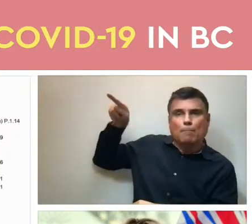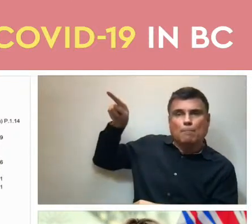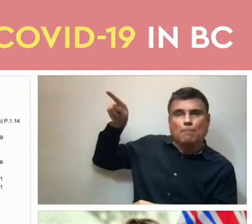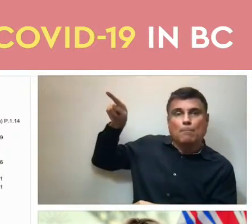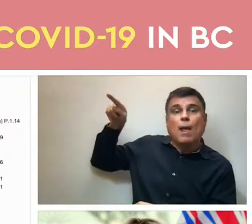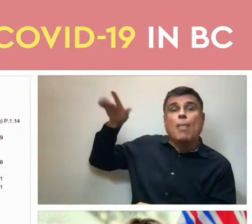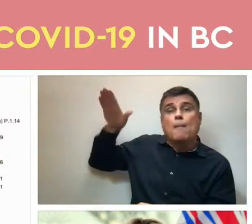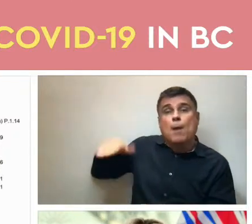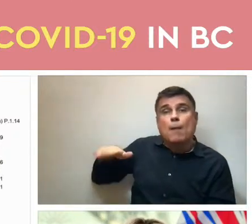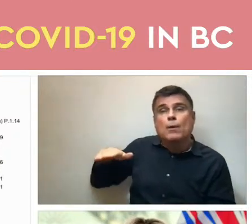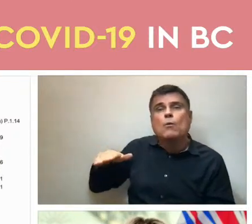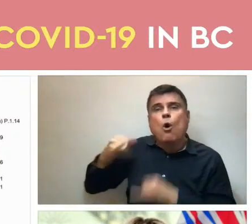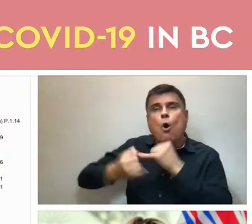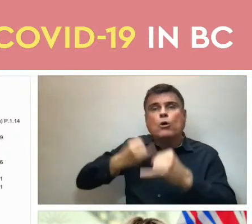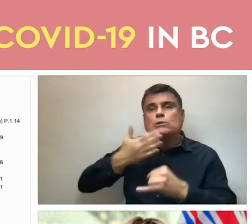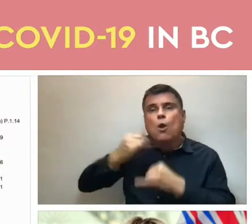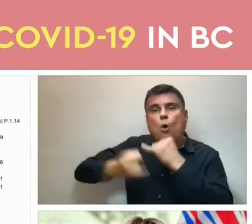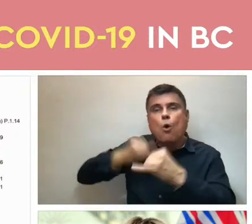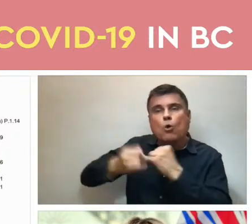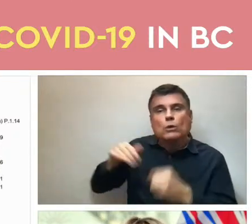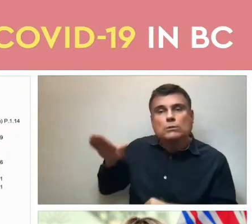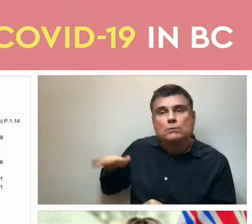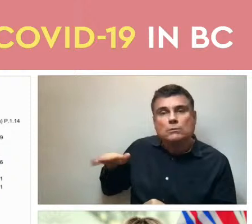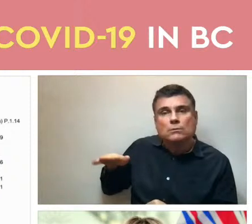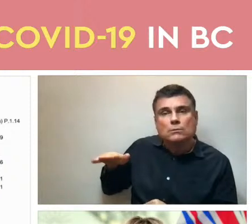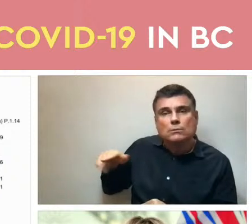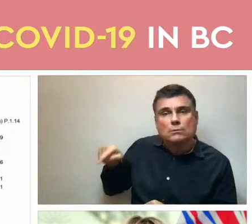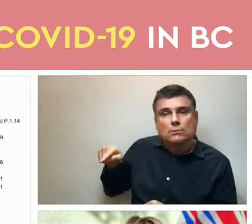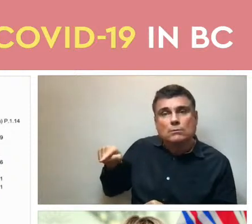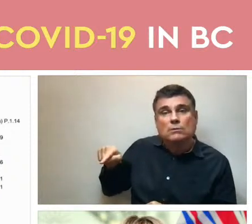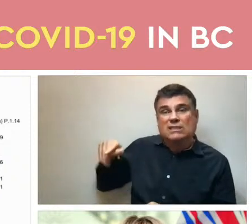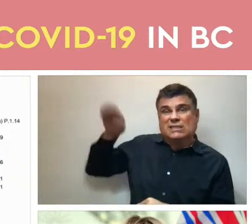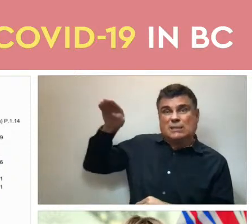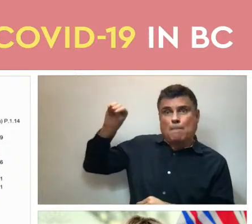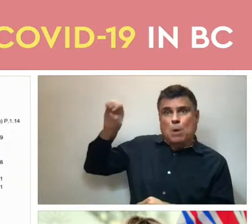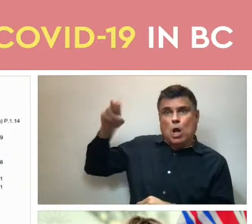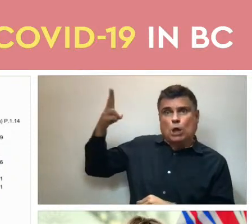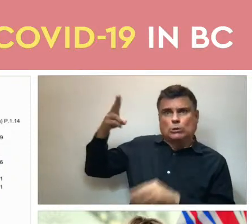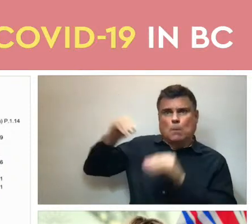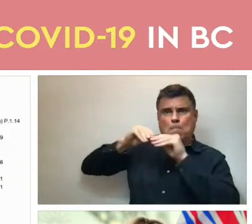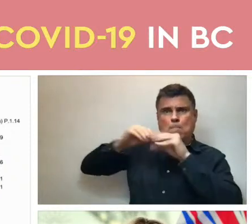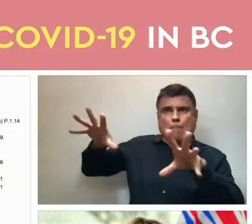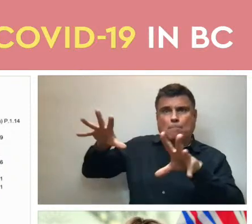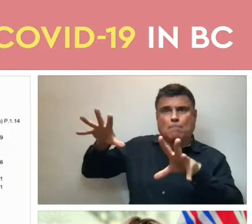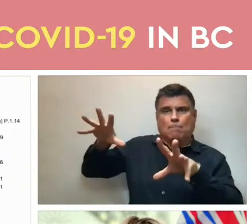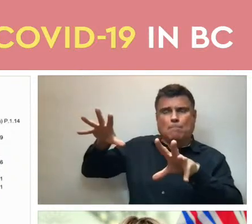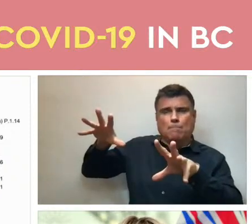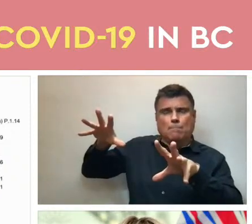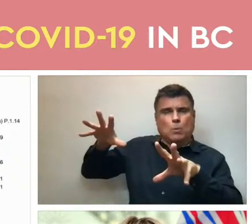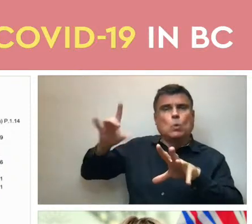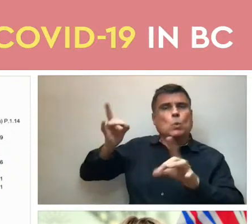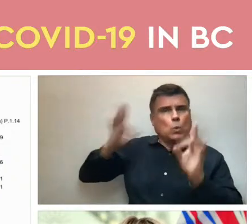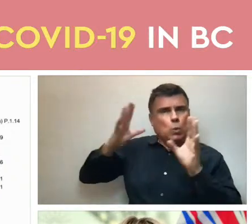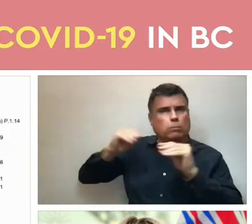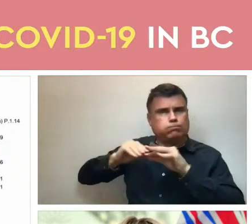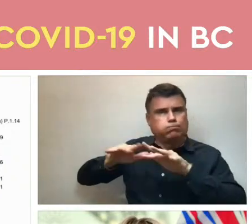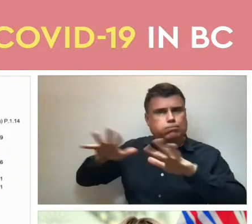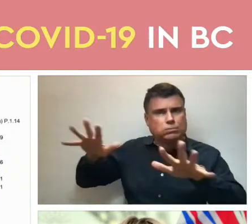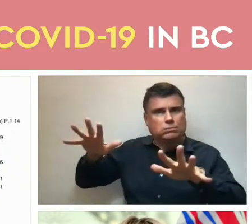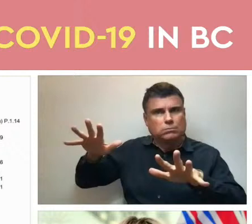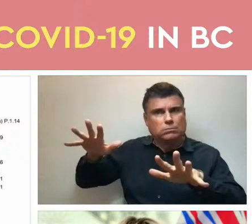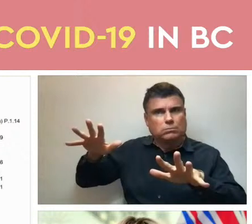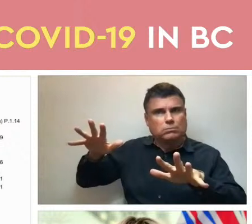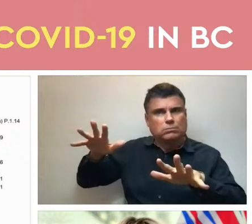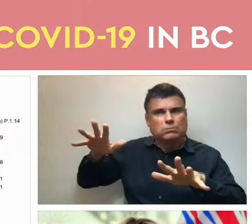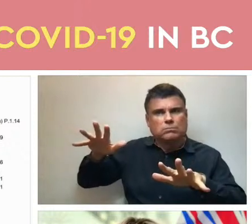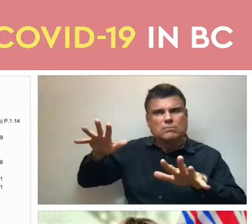those took over in about March of last year as we were coming out of our third wave. And